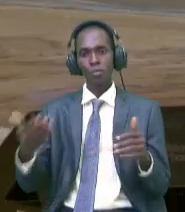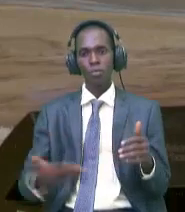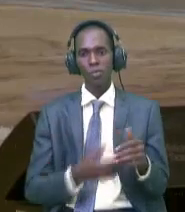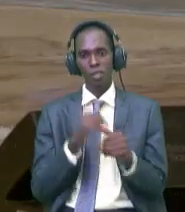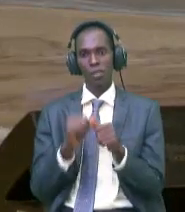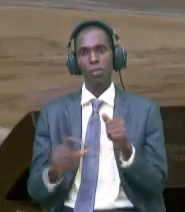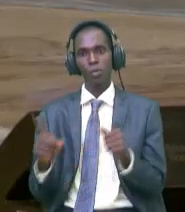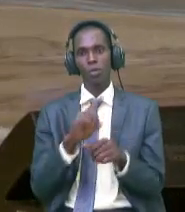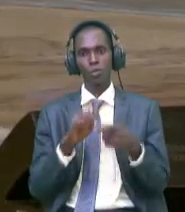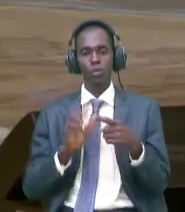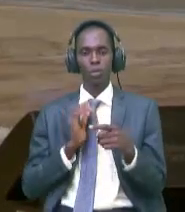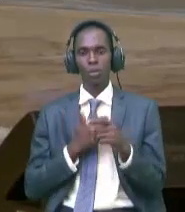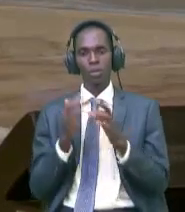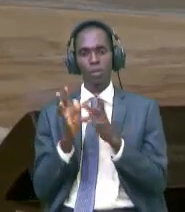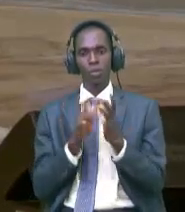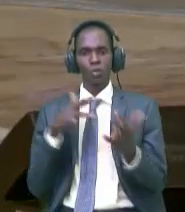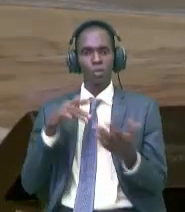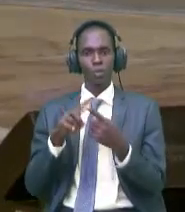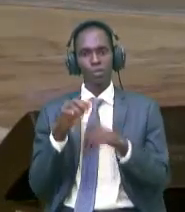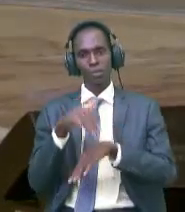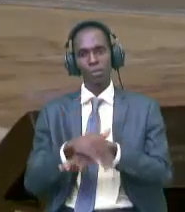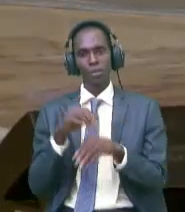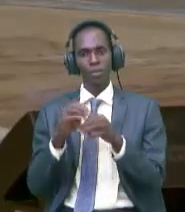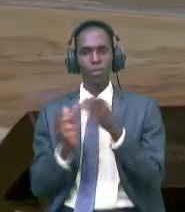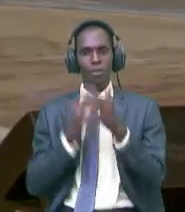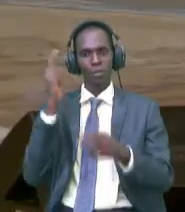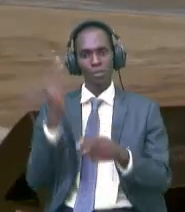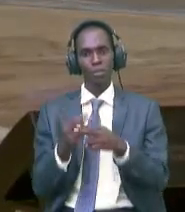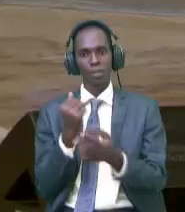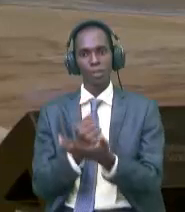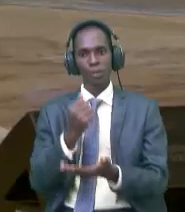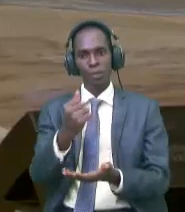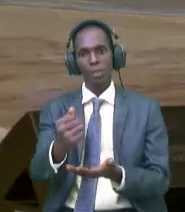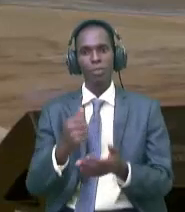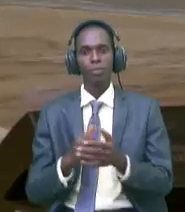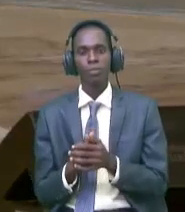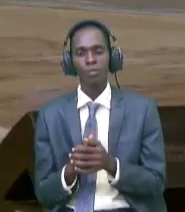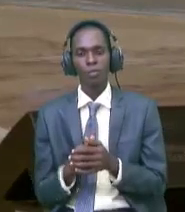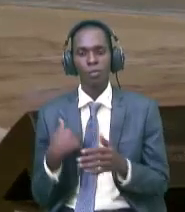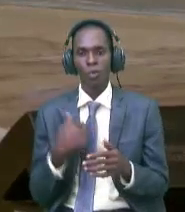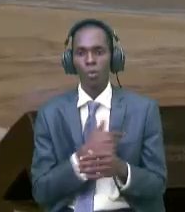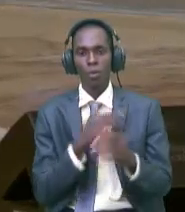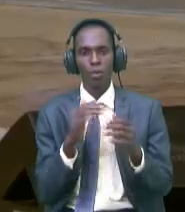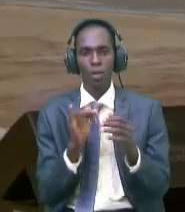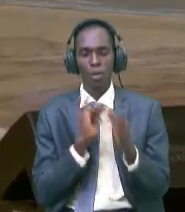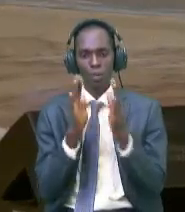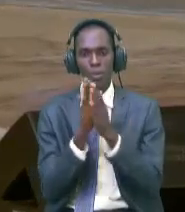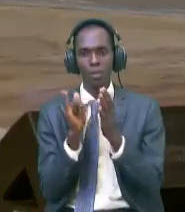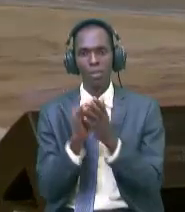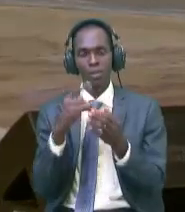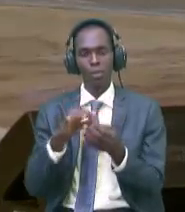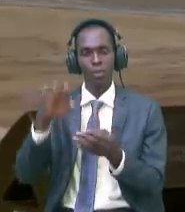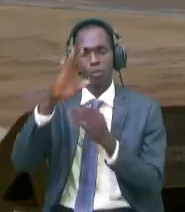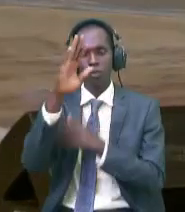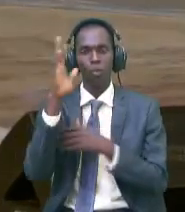everyone to our Bible study tonight in Jesus' name. And I pray that the Spirit of God will take every